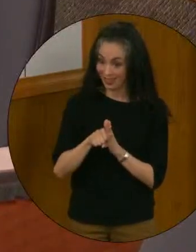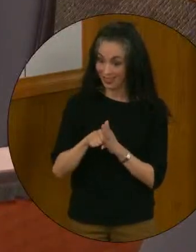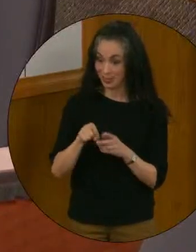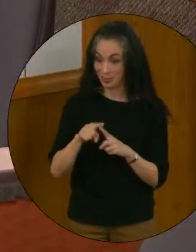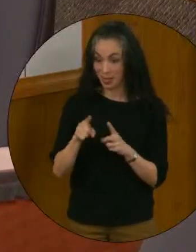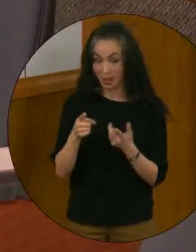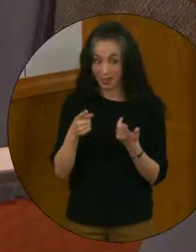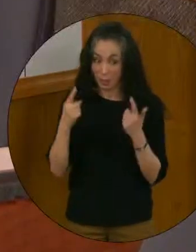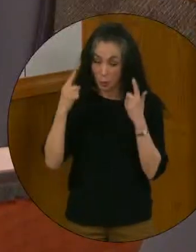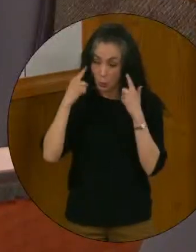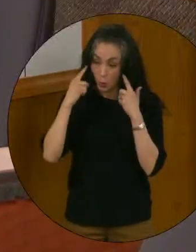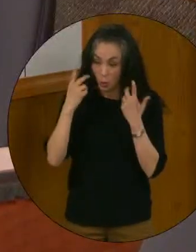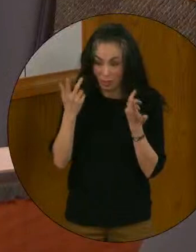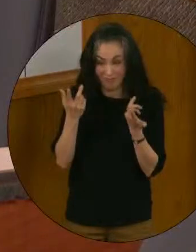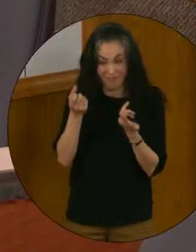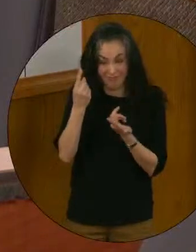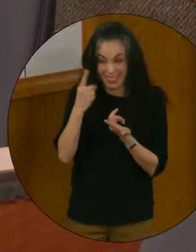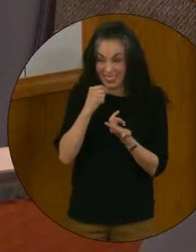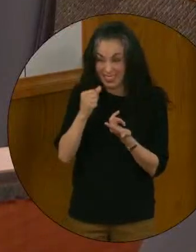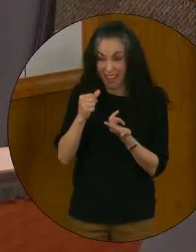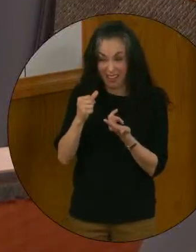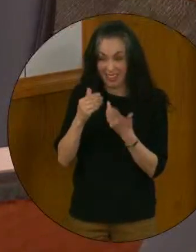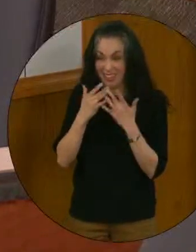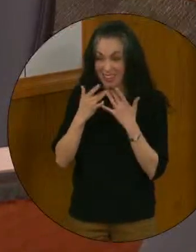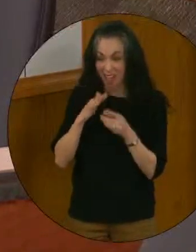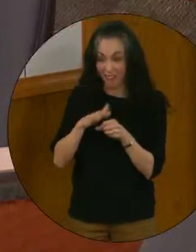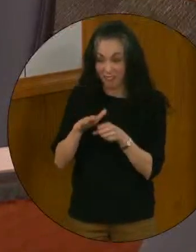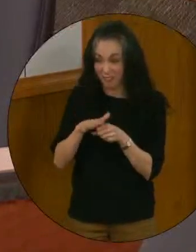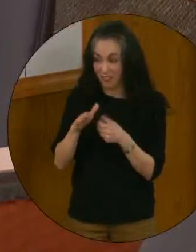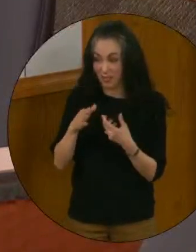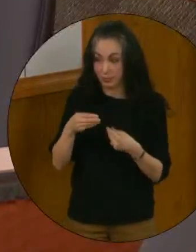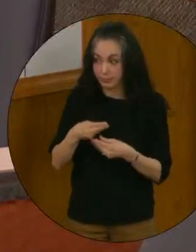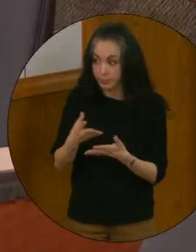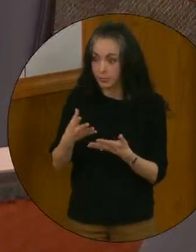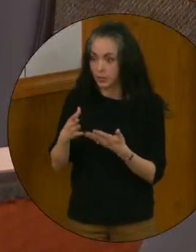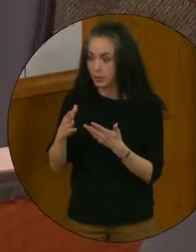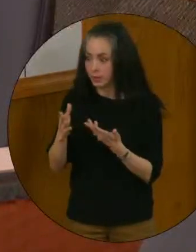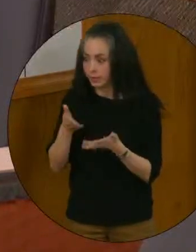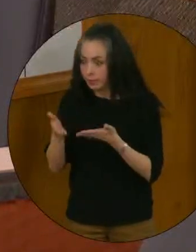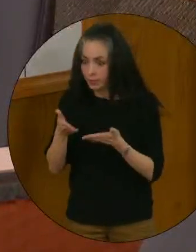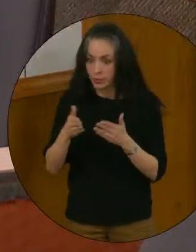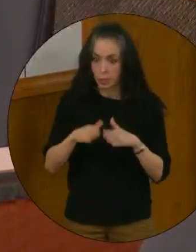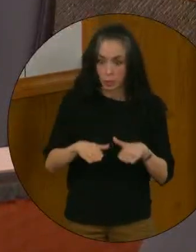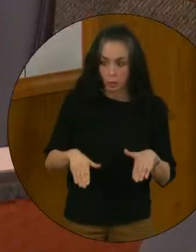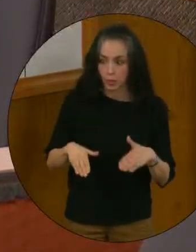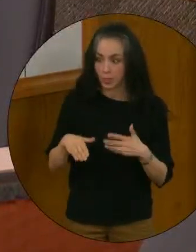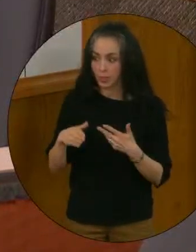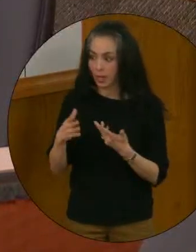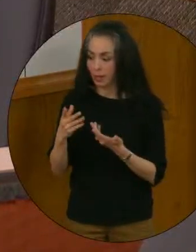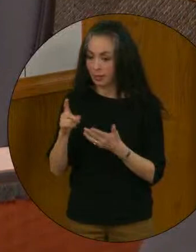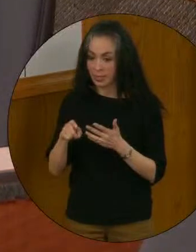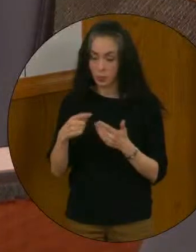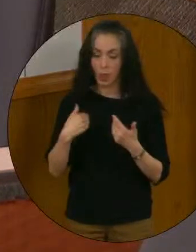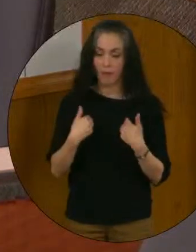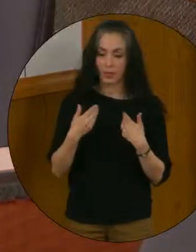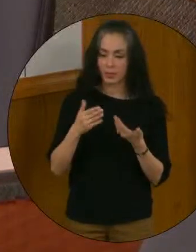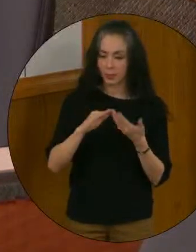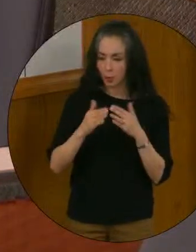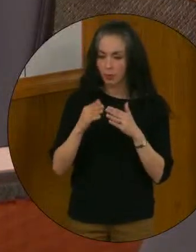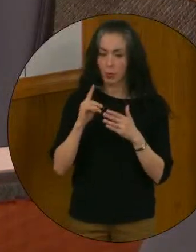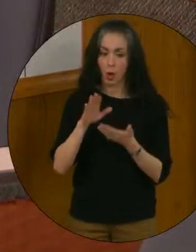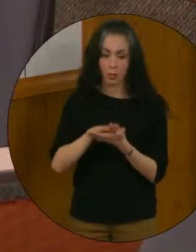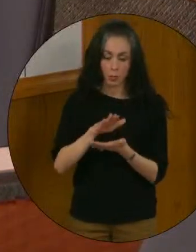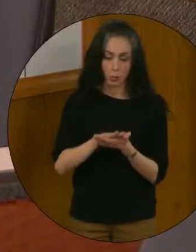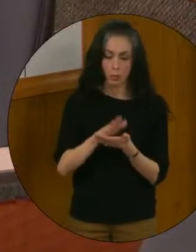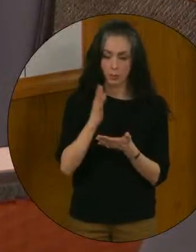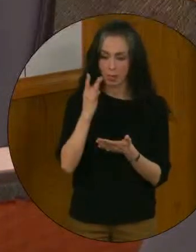enough to get to service our children and the needs that we have in this community for our schools, because